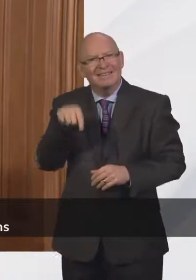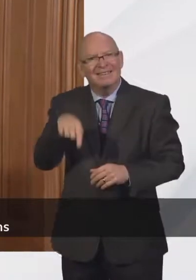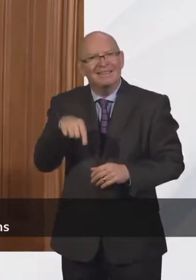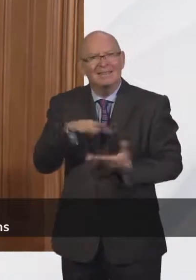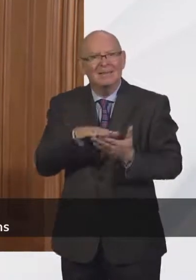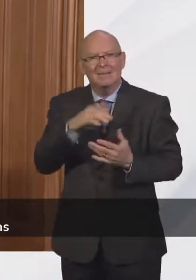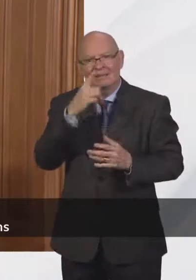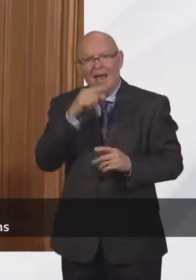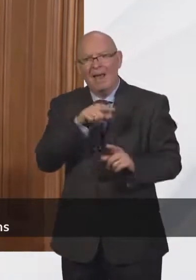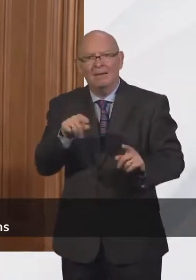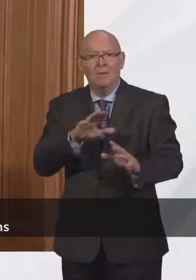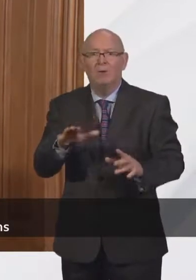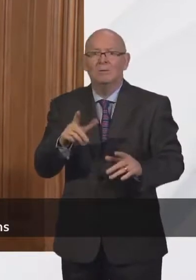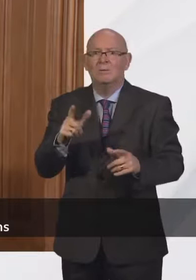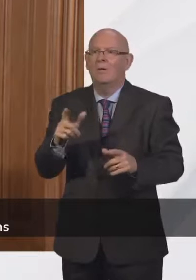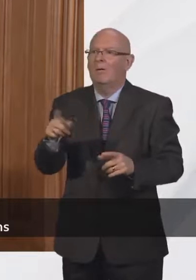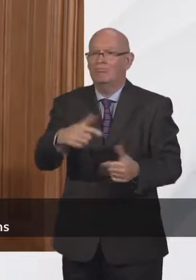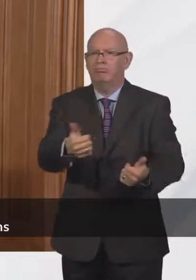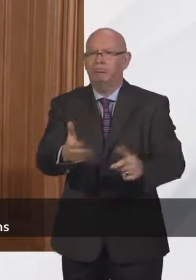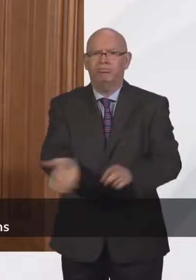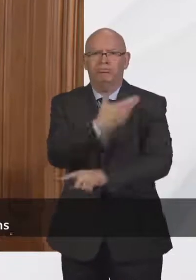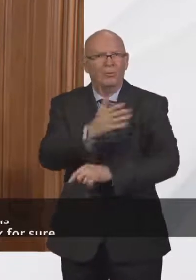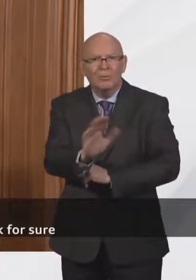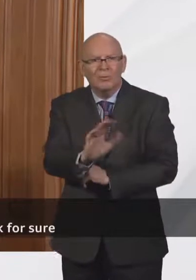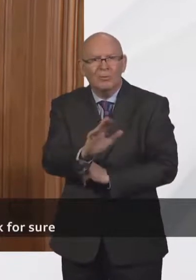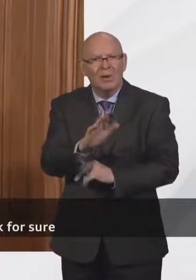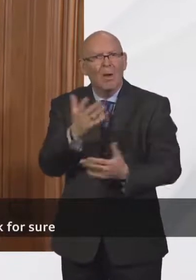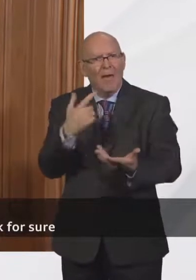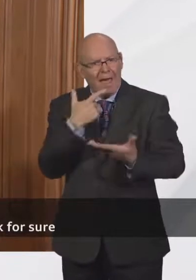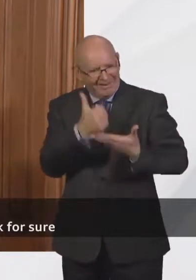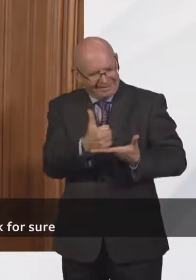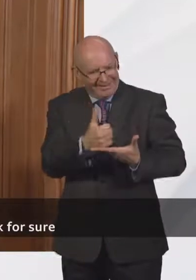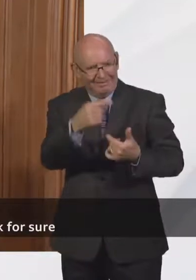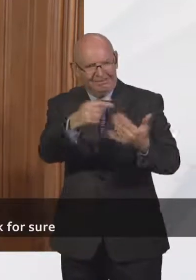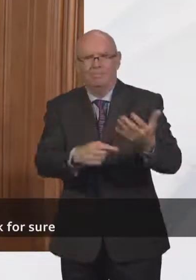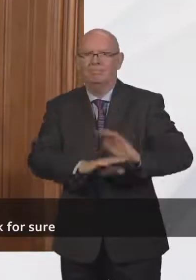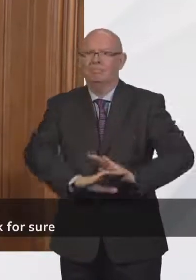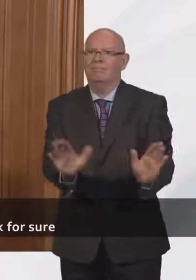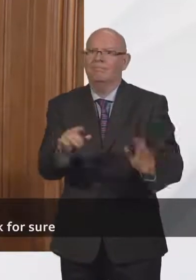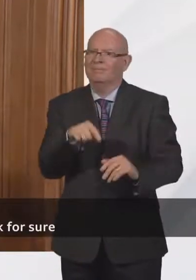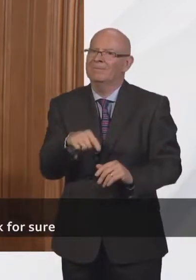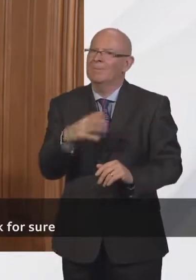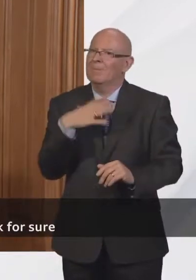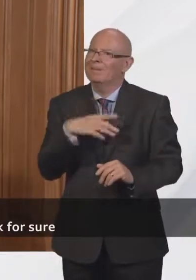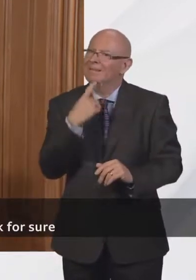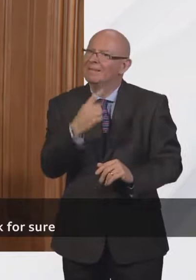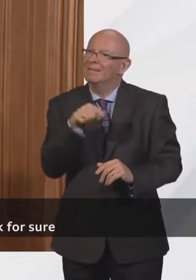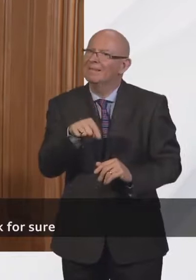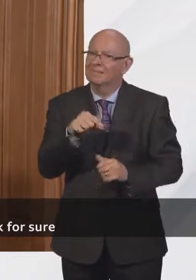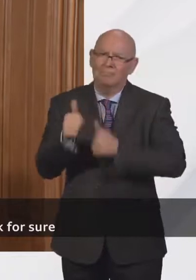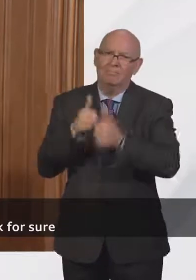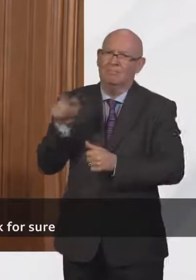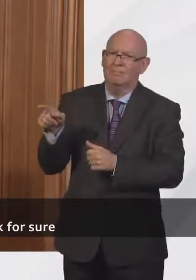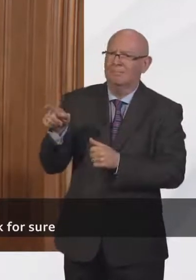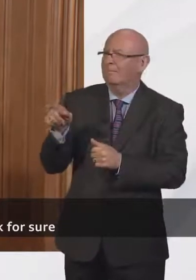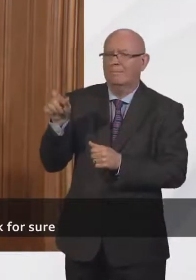and my last meeting this evening will be a teleconference with them and many other senior clinicians. We really do work together. We share the science, we share